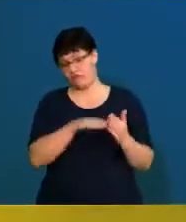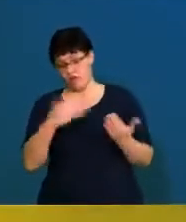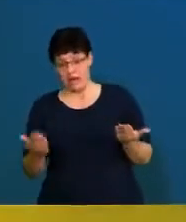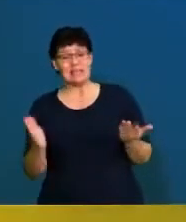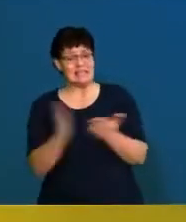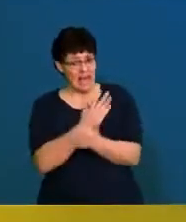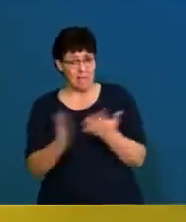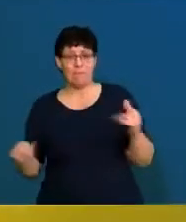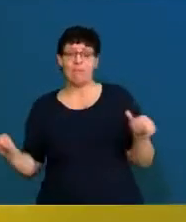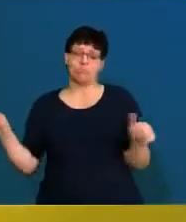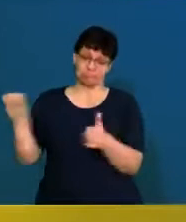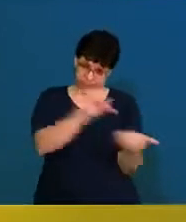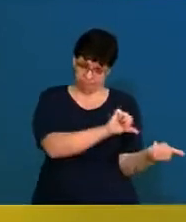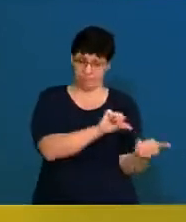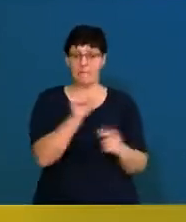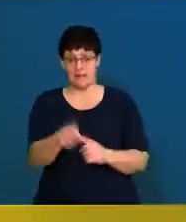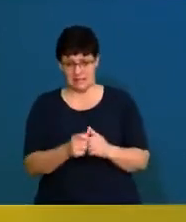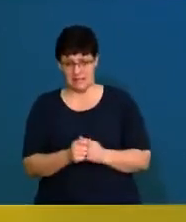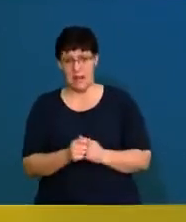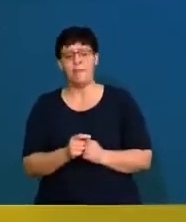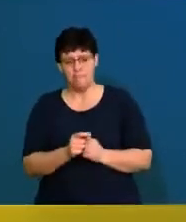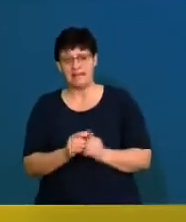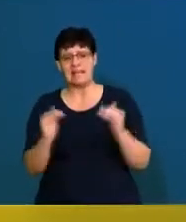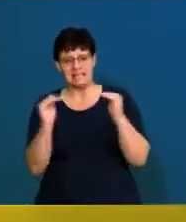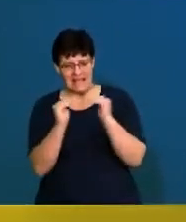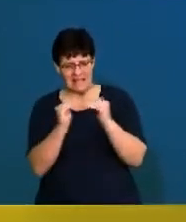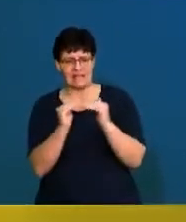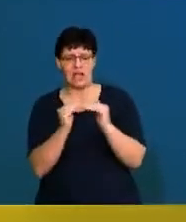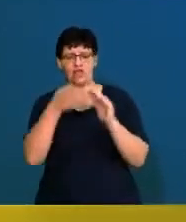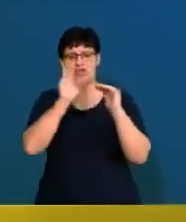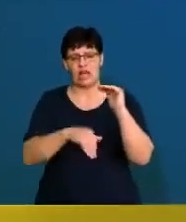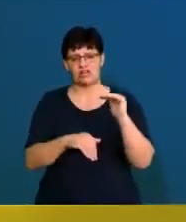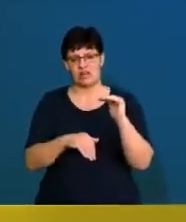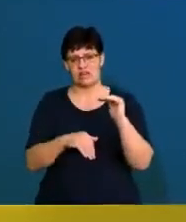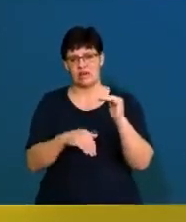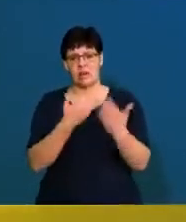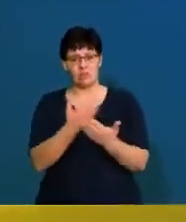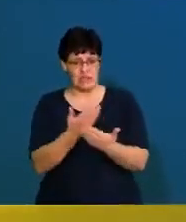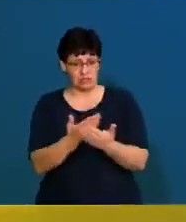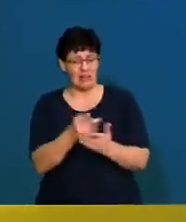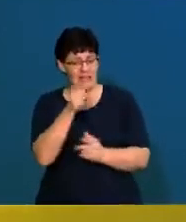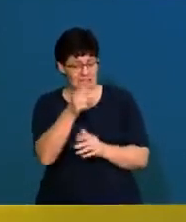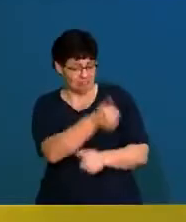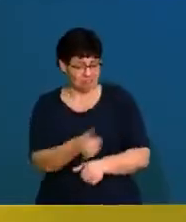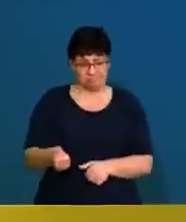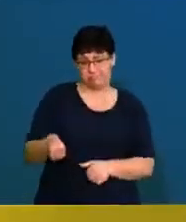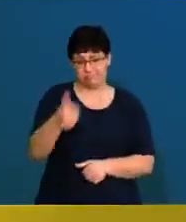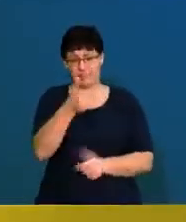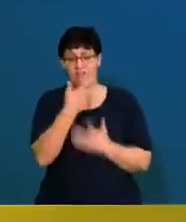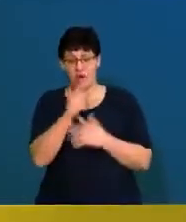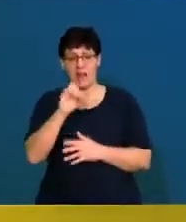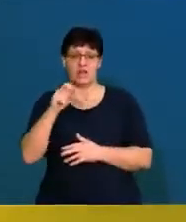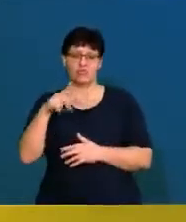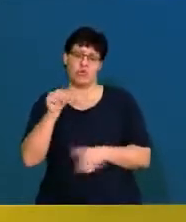to reverse. So the skill around, the use of the standard reduction potential is the main issue as far